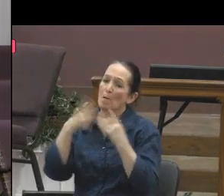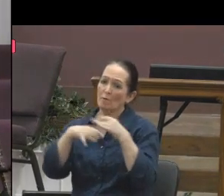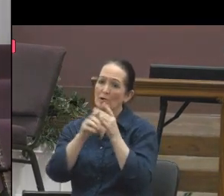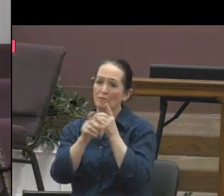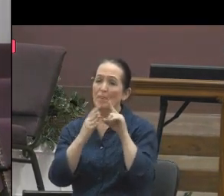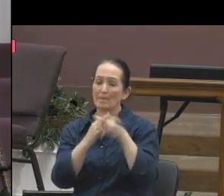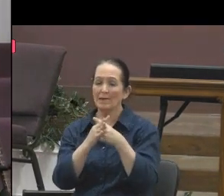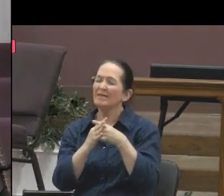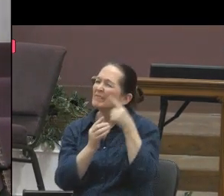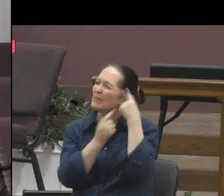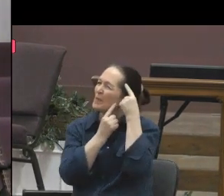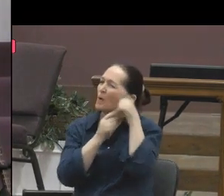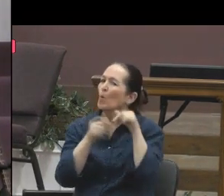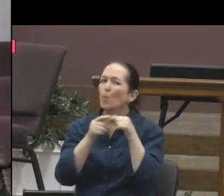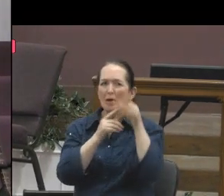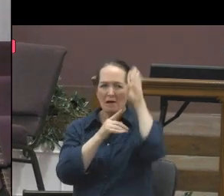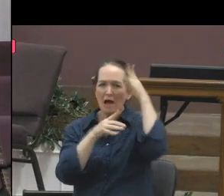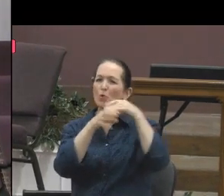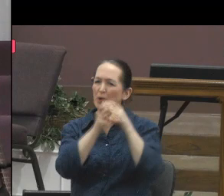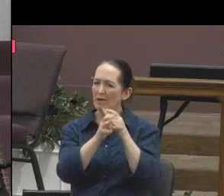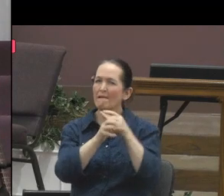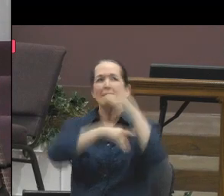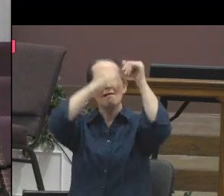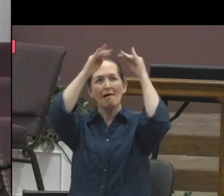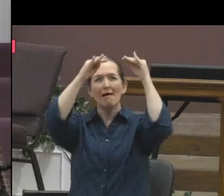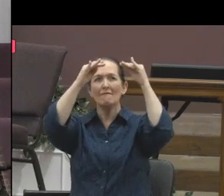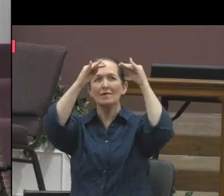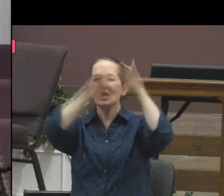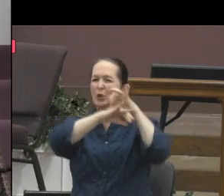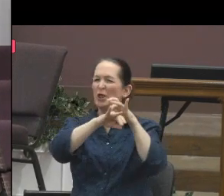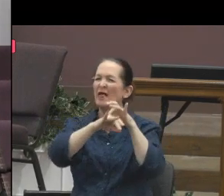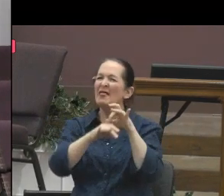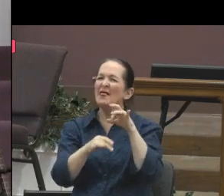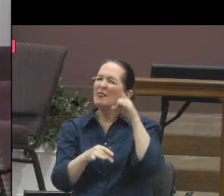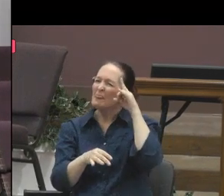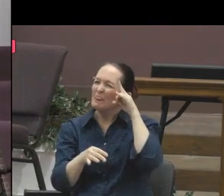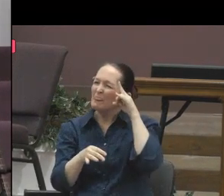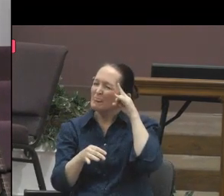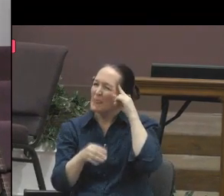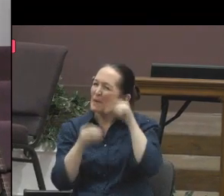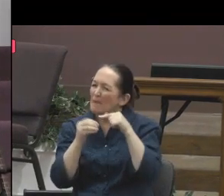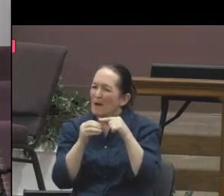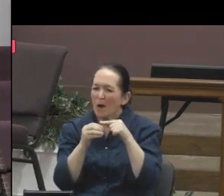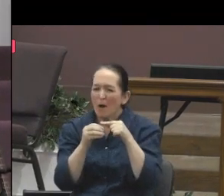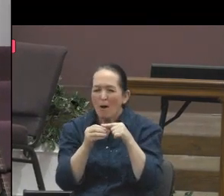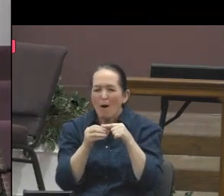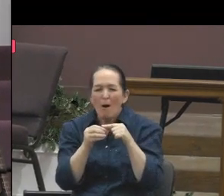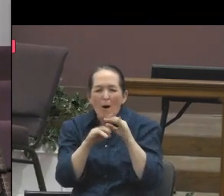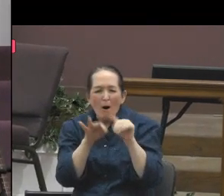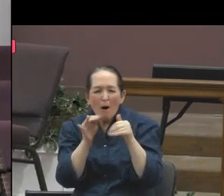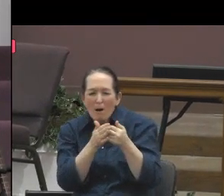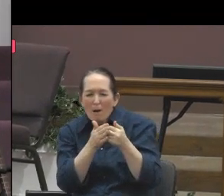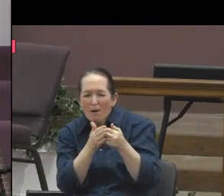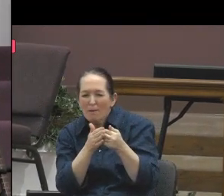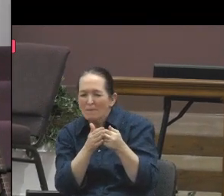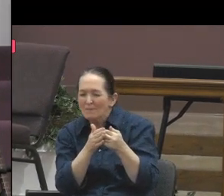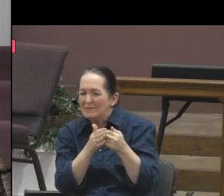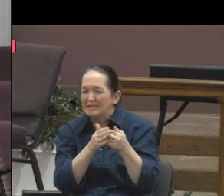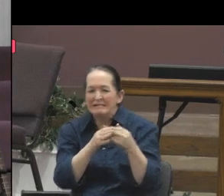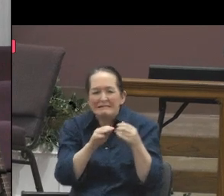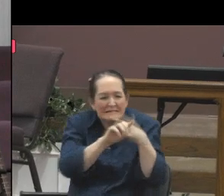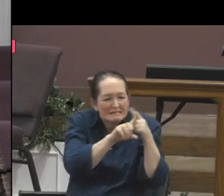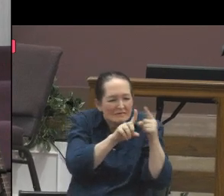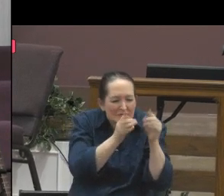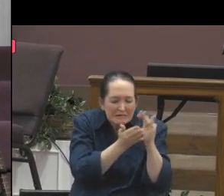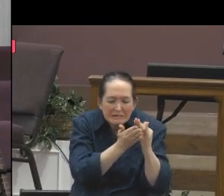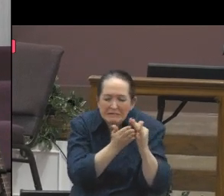earth, think about the details that went into that from His perspective. All that He had to